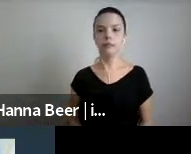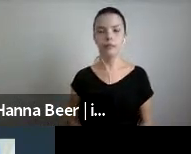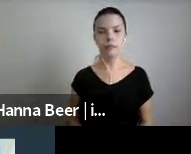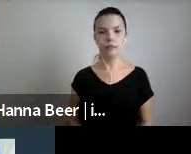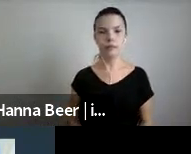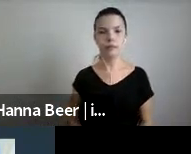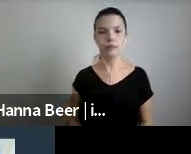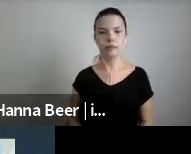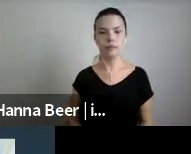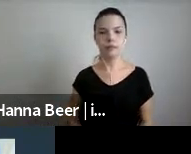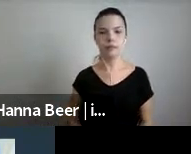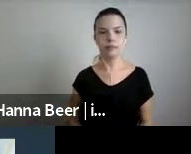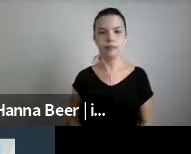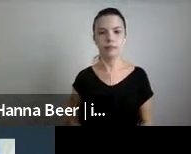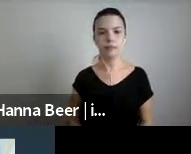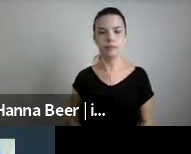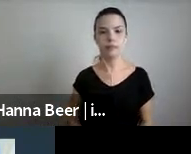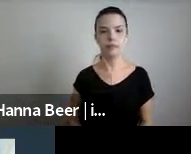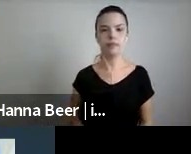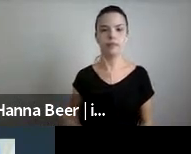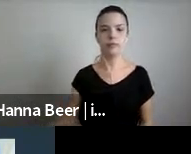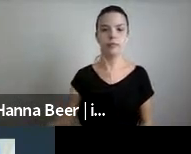Now this is,